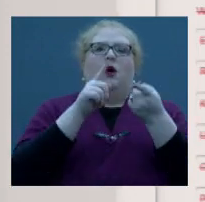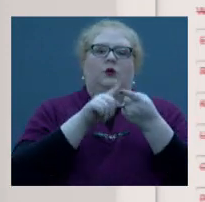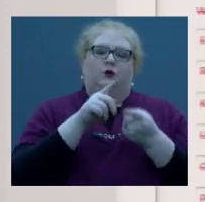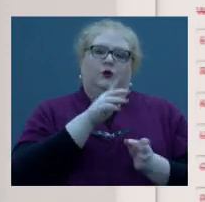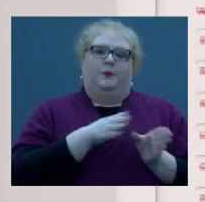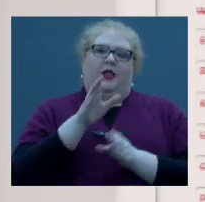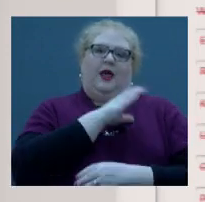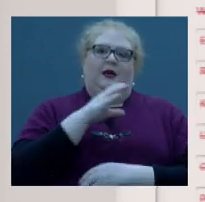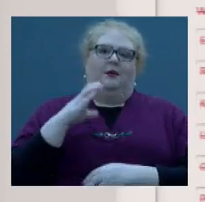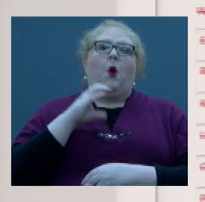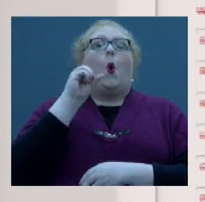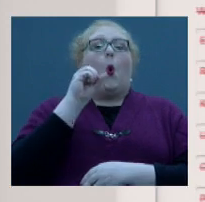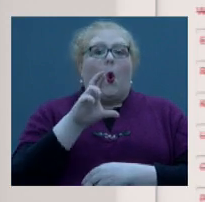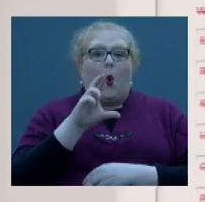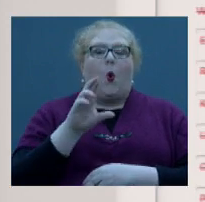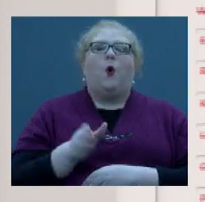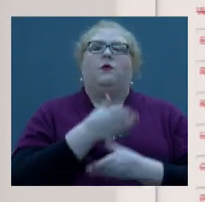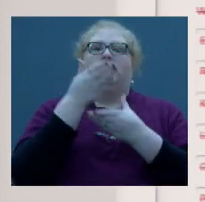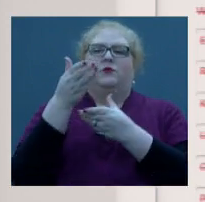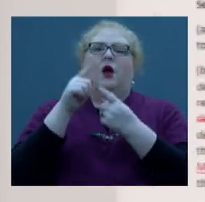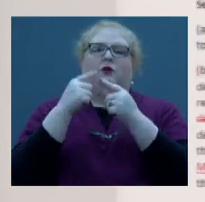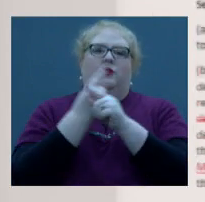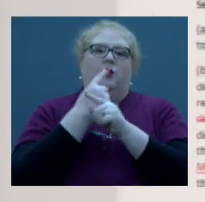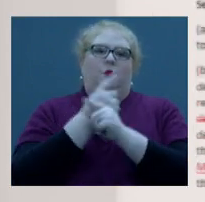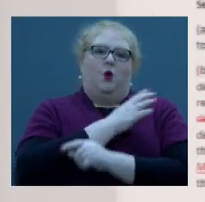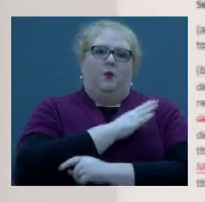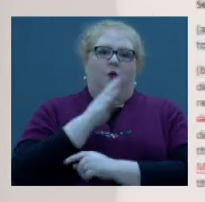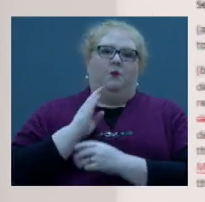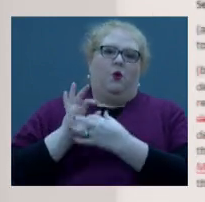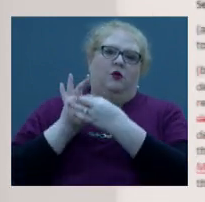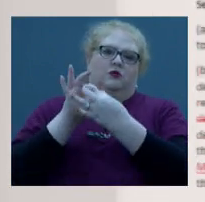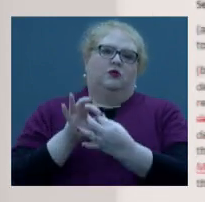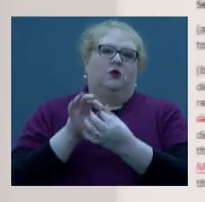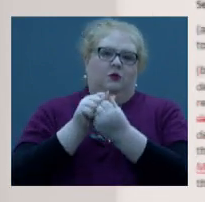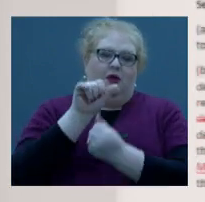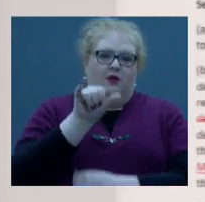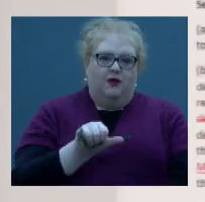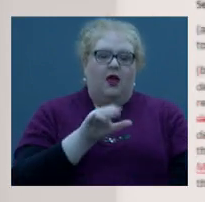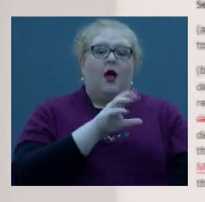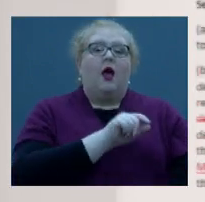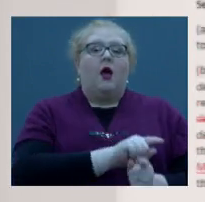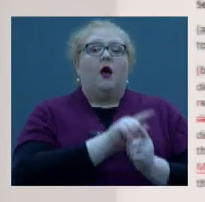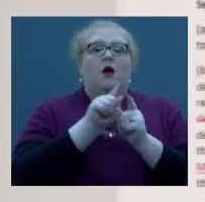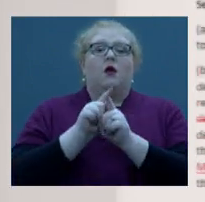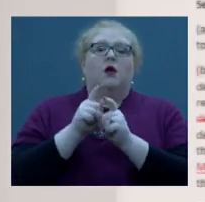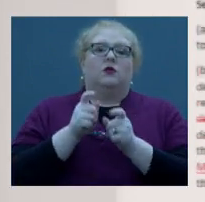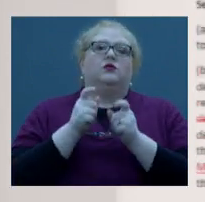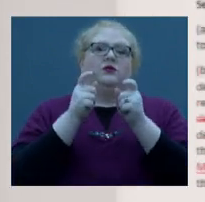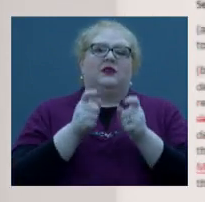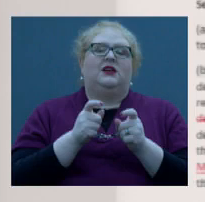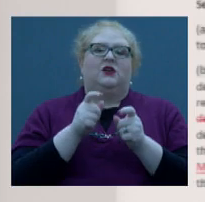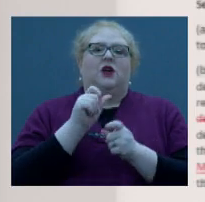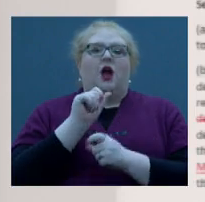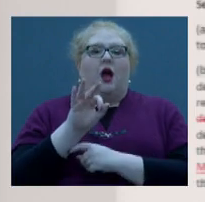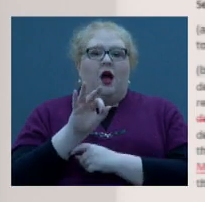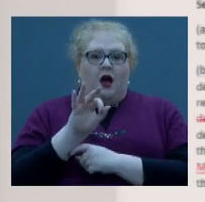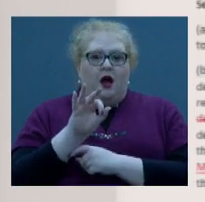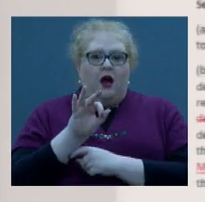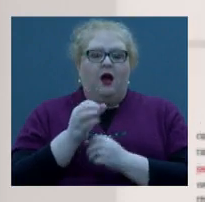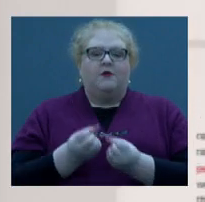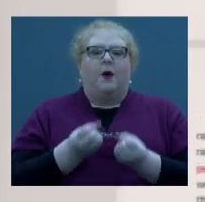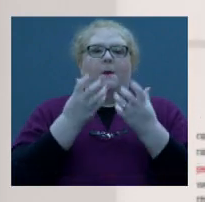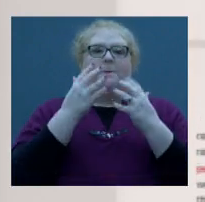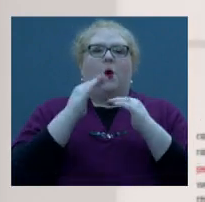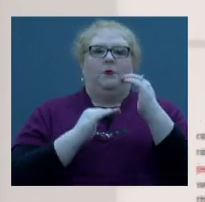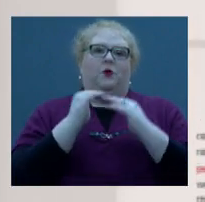or appropriate board associated with that. And then also the issuance of the review for the multiple building